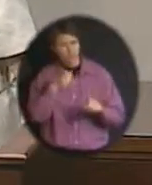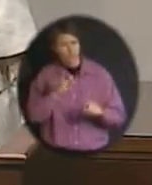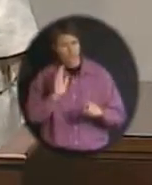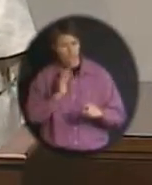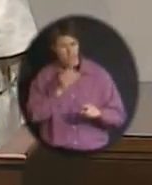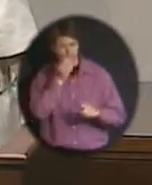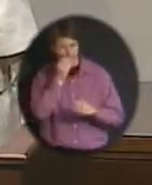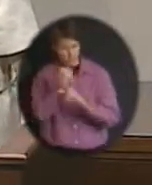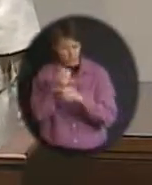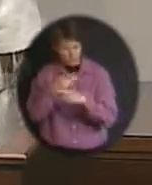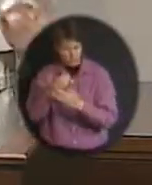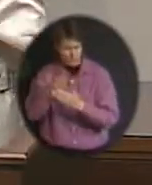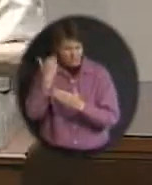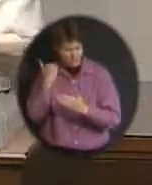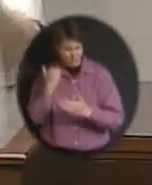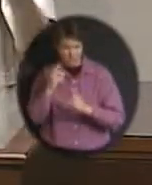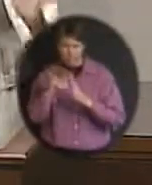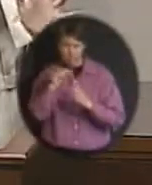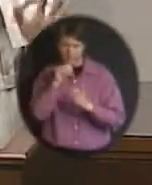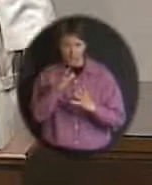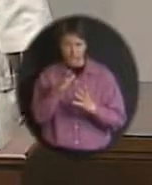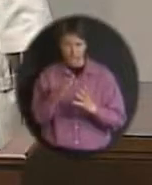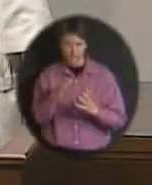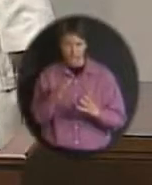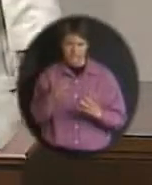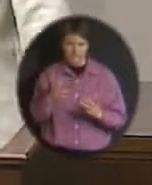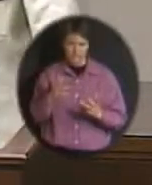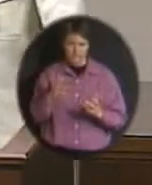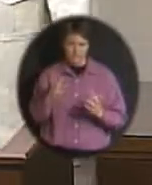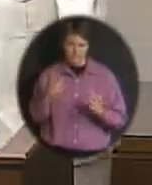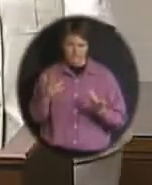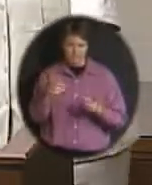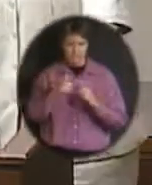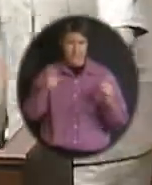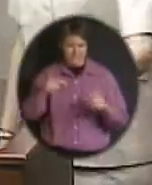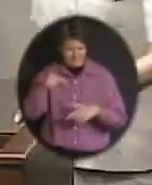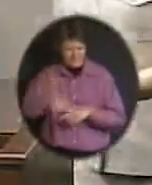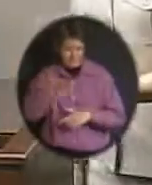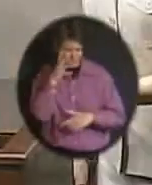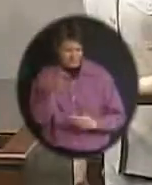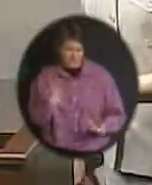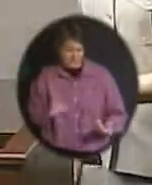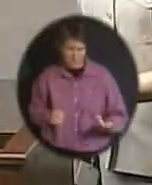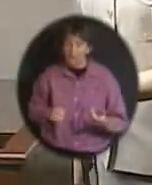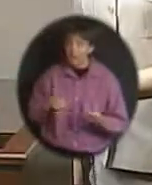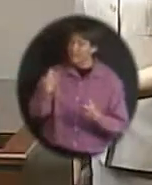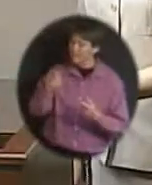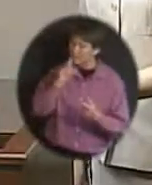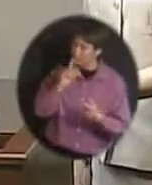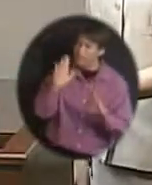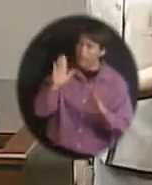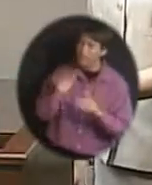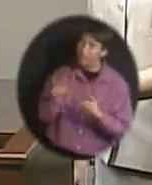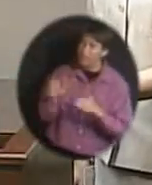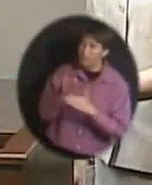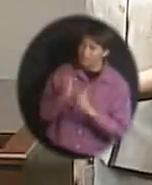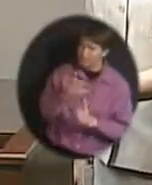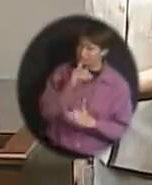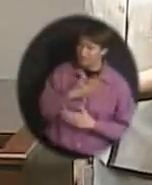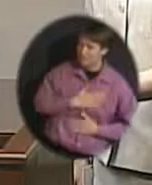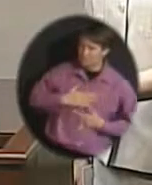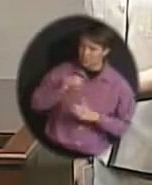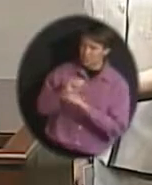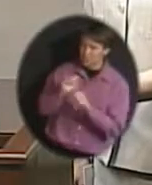food production in the past, just not quite as full blown as this is going to be. They've been wonderful partners, and I've really enjoyed working